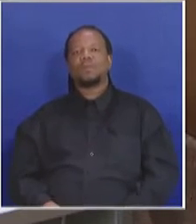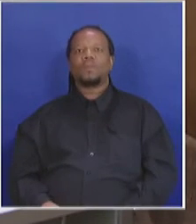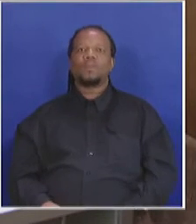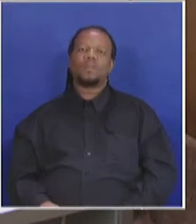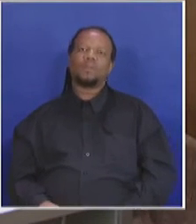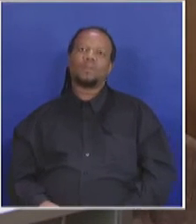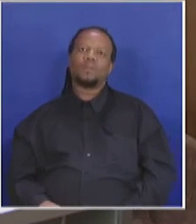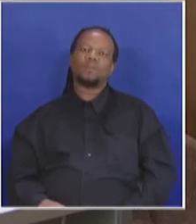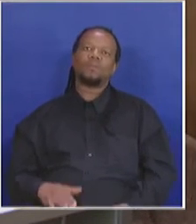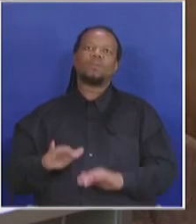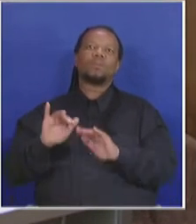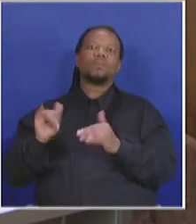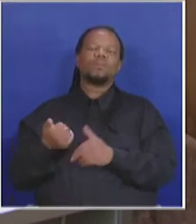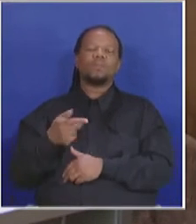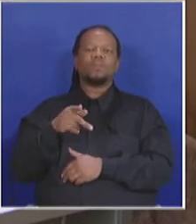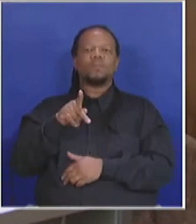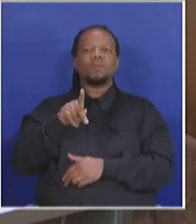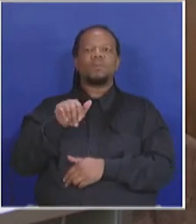The Honorable Khaling.